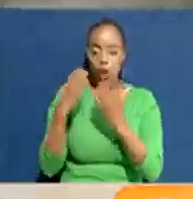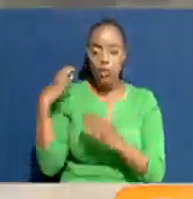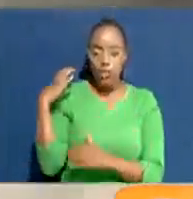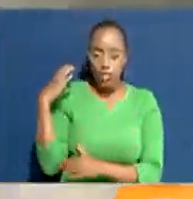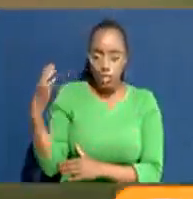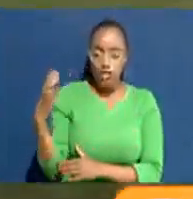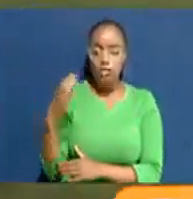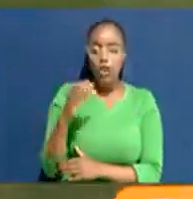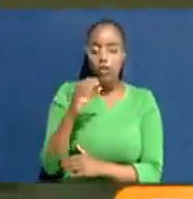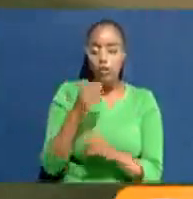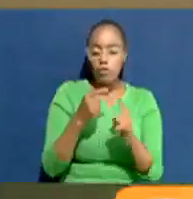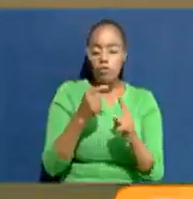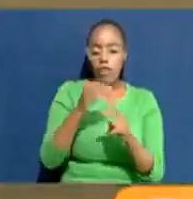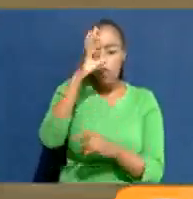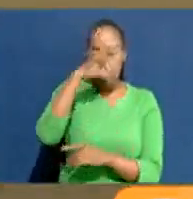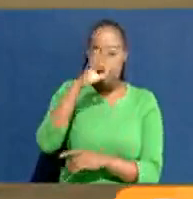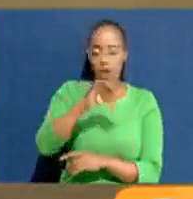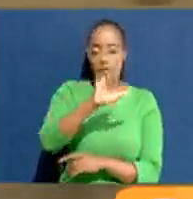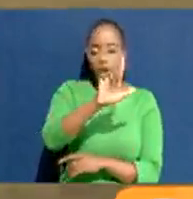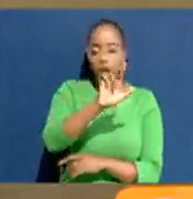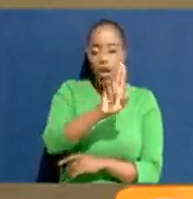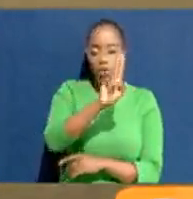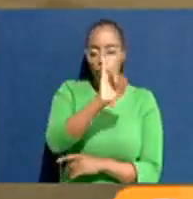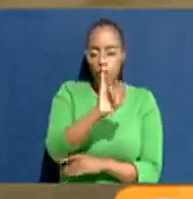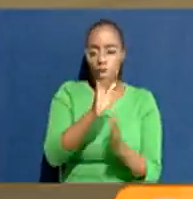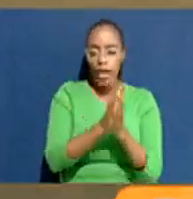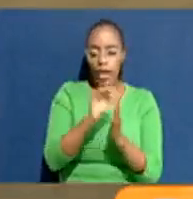of Estonia, Frenchman Pierre-Louis Loubet, and